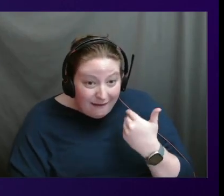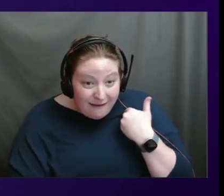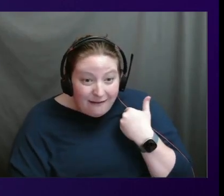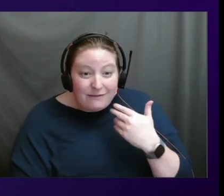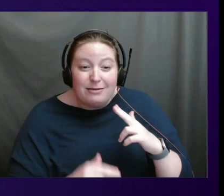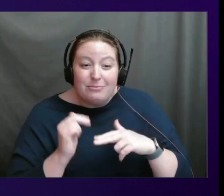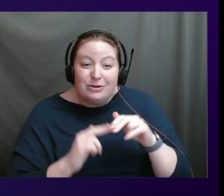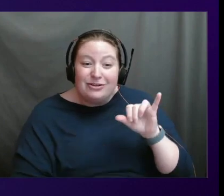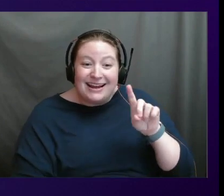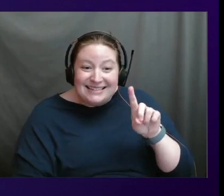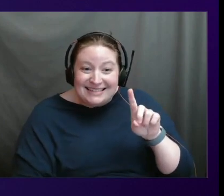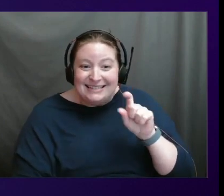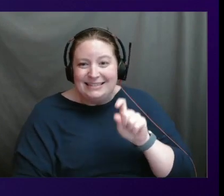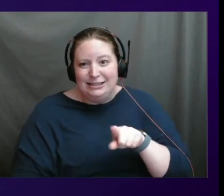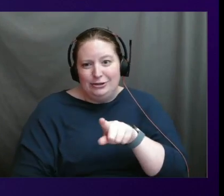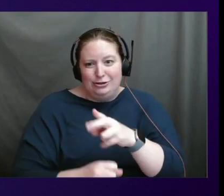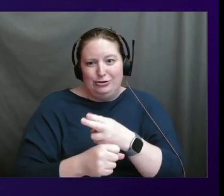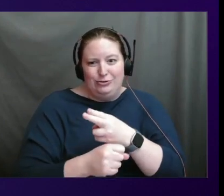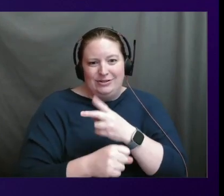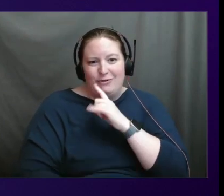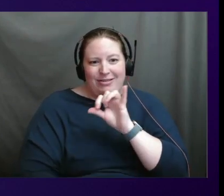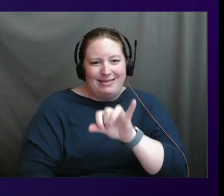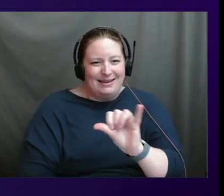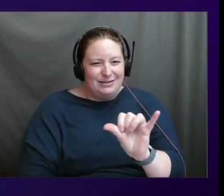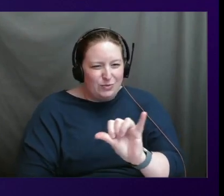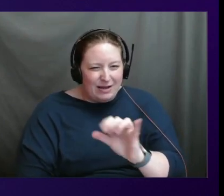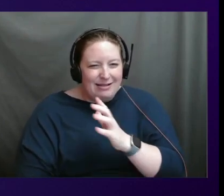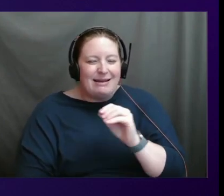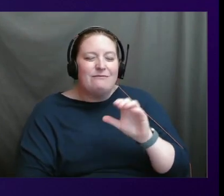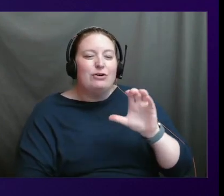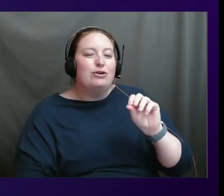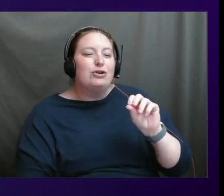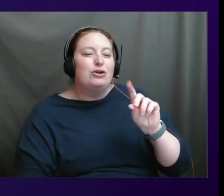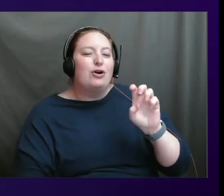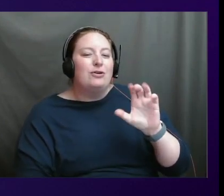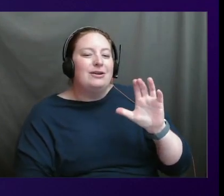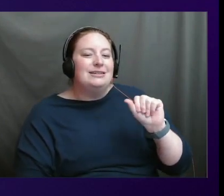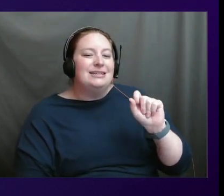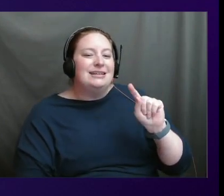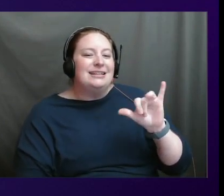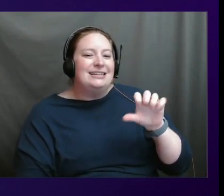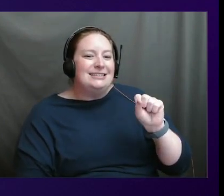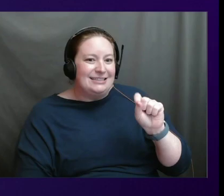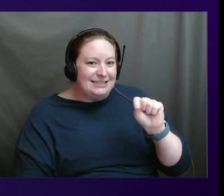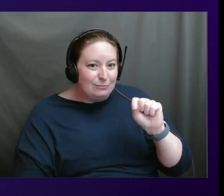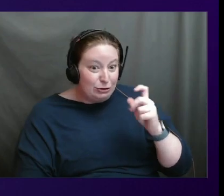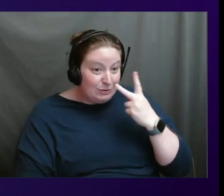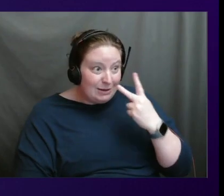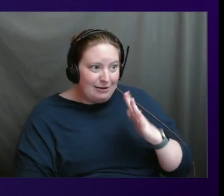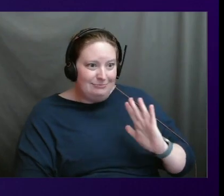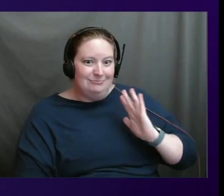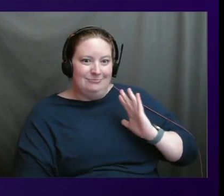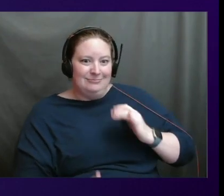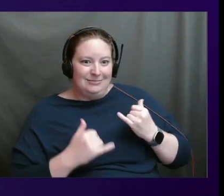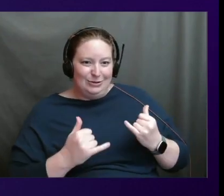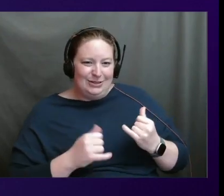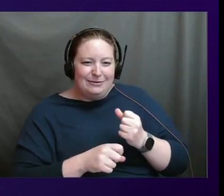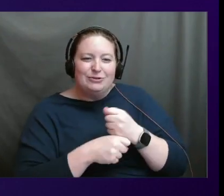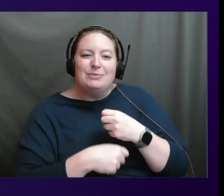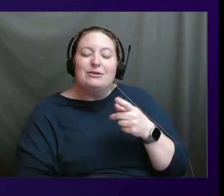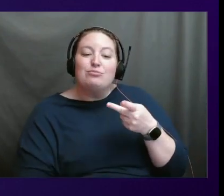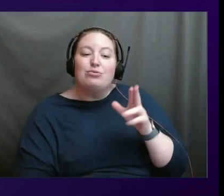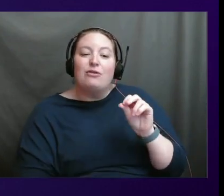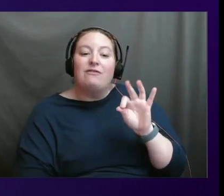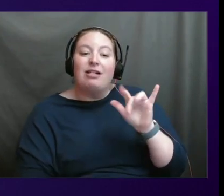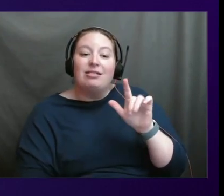this is what you'll need to use for this, as well as Code Catalyst, which you would have seen earlier in the program, I imagine. We did. So We did. make a profile, and then you can just